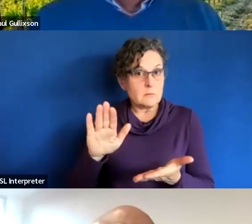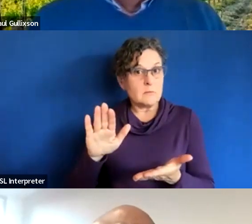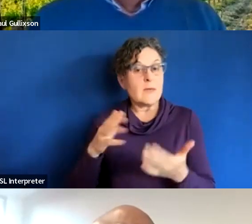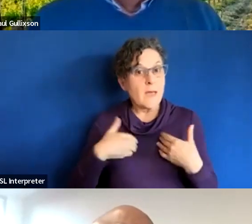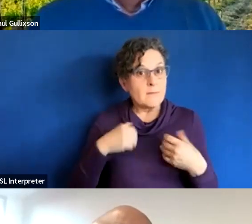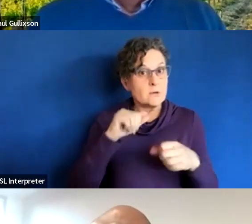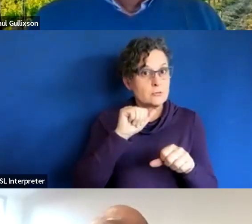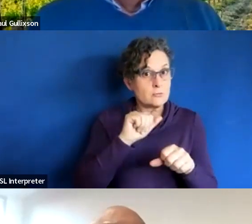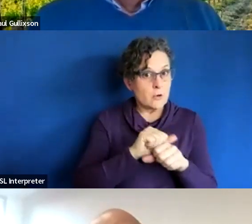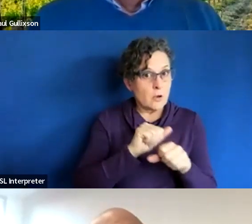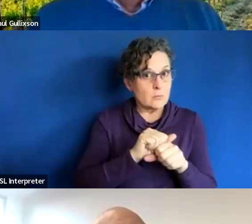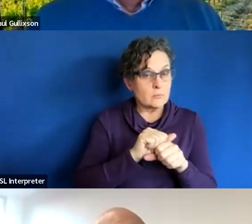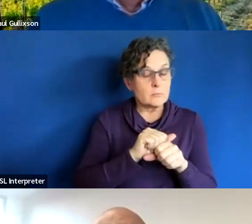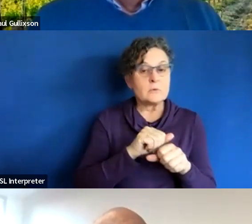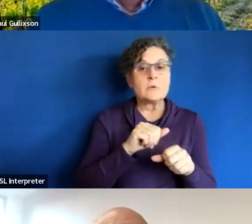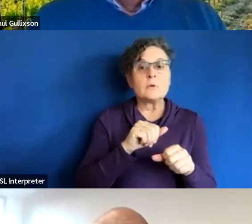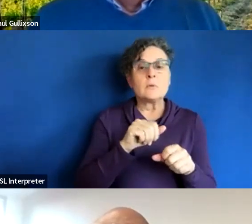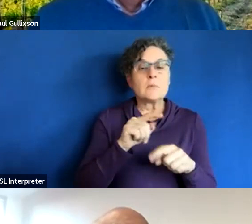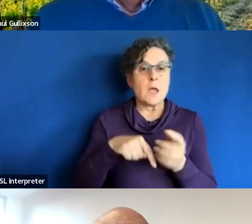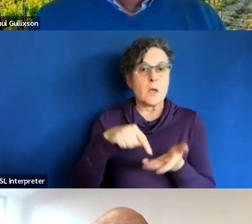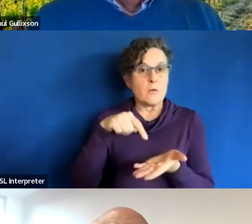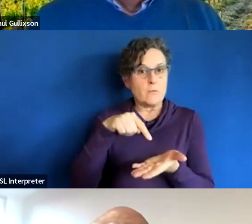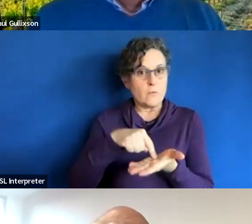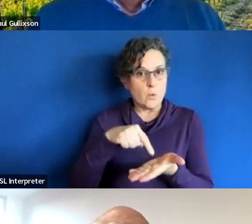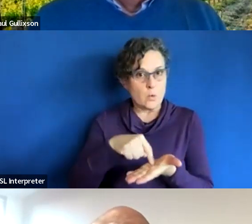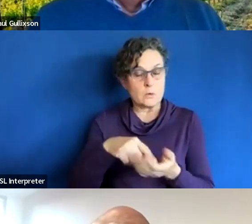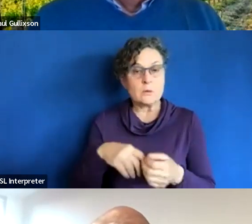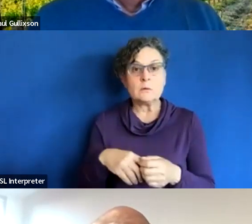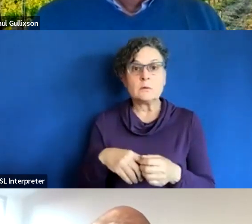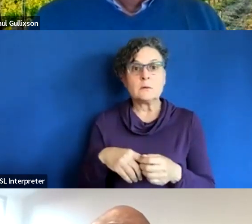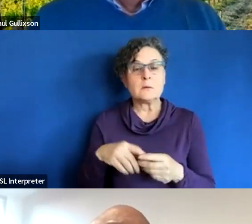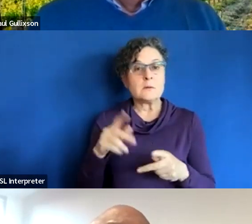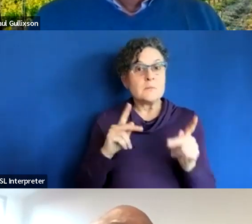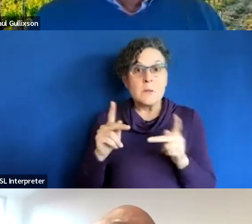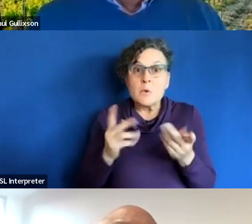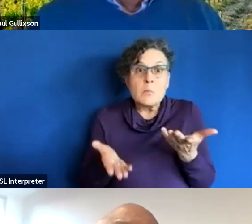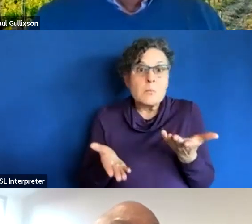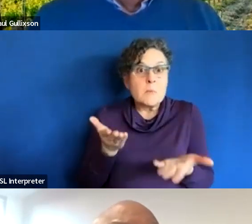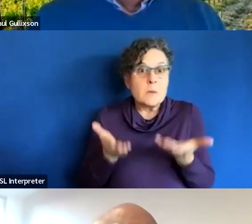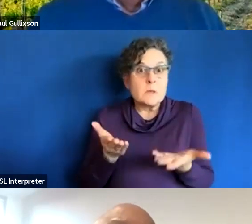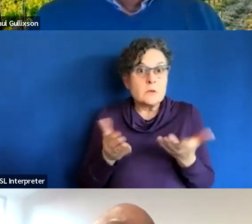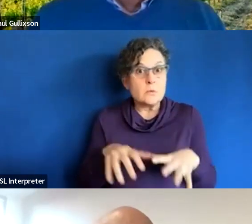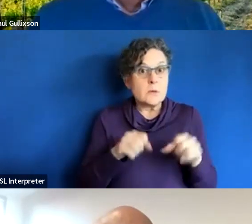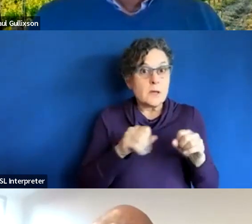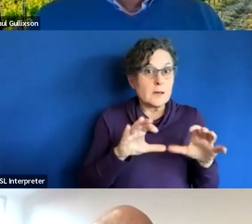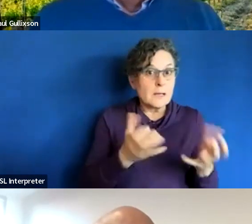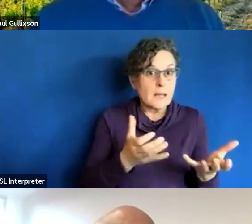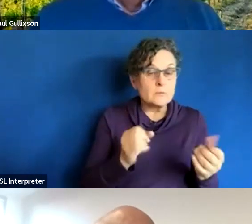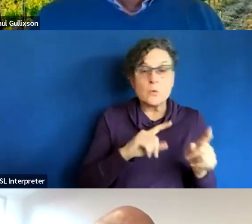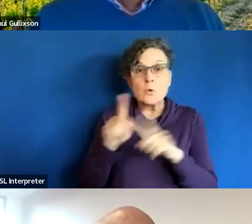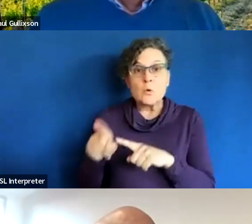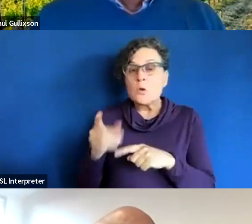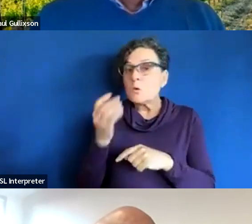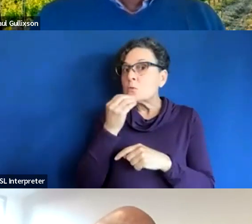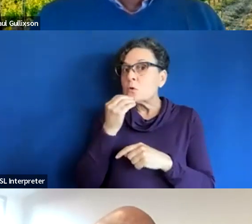maybe think, but people you would never guess who are standing next to you or that you're checking grocery items with